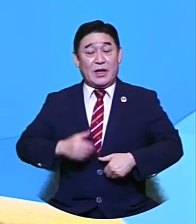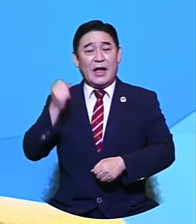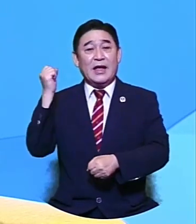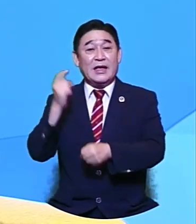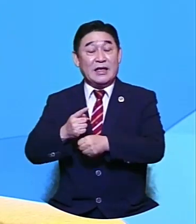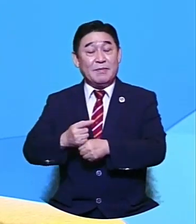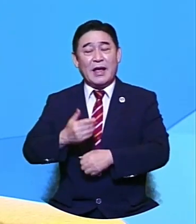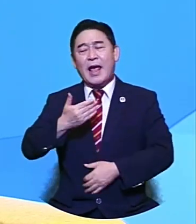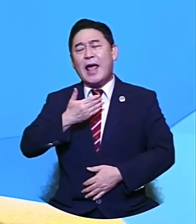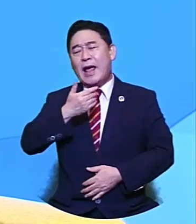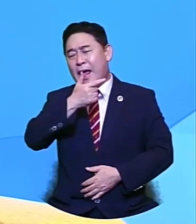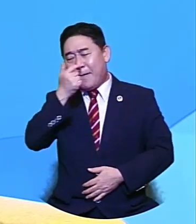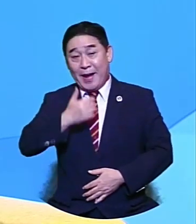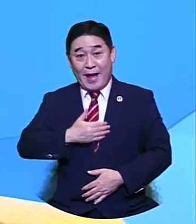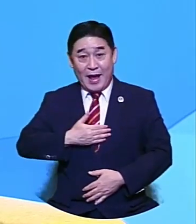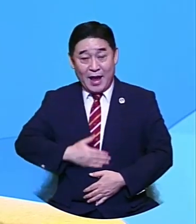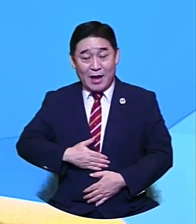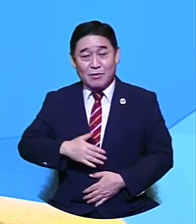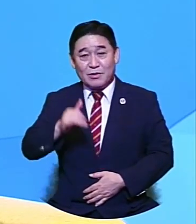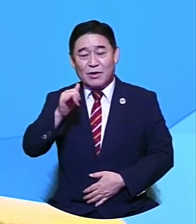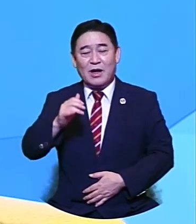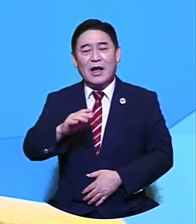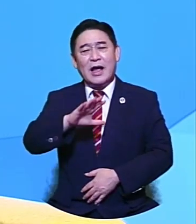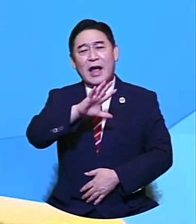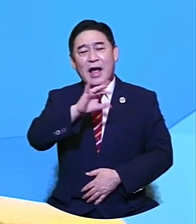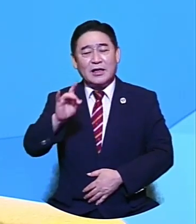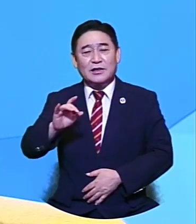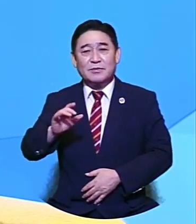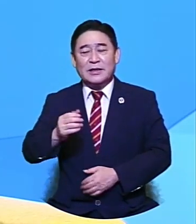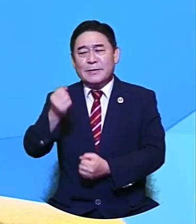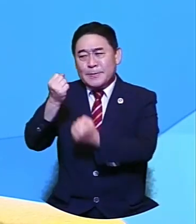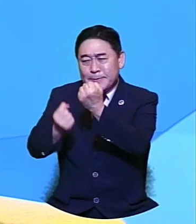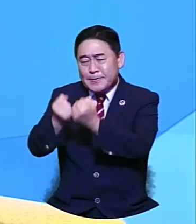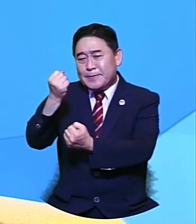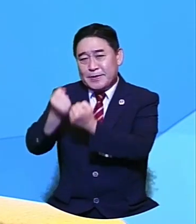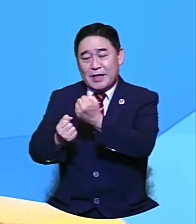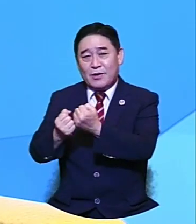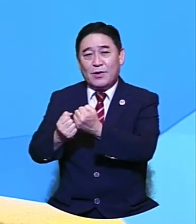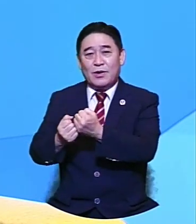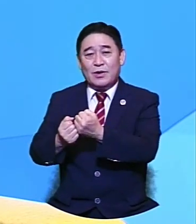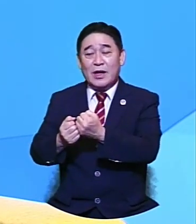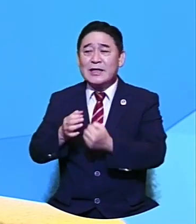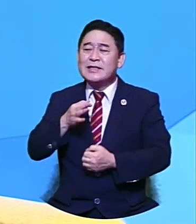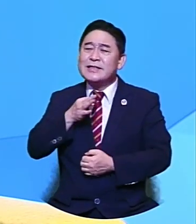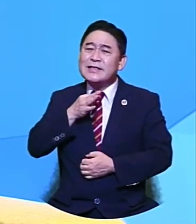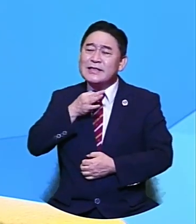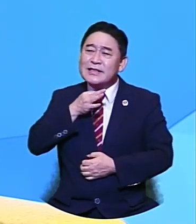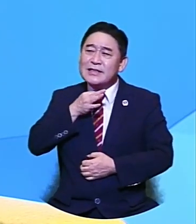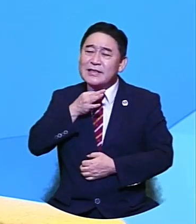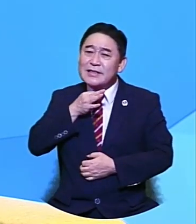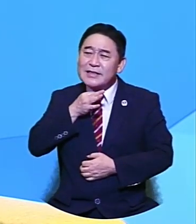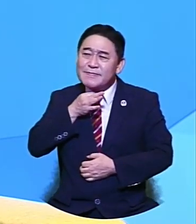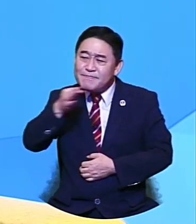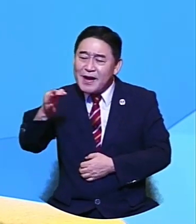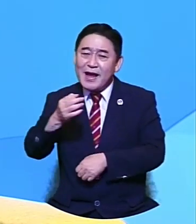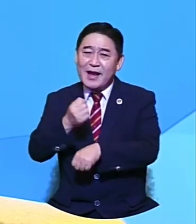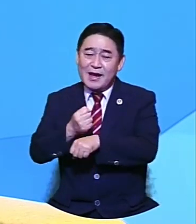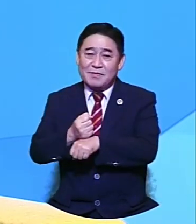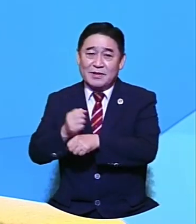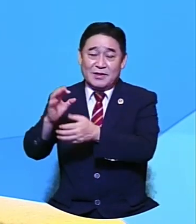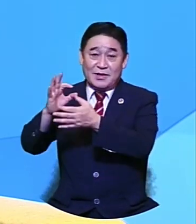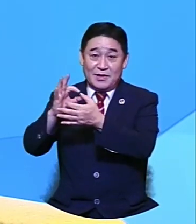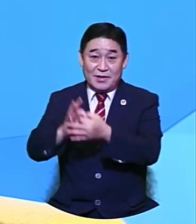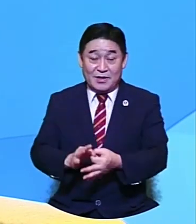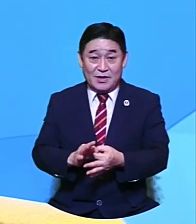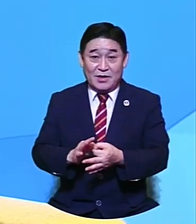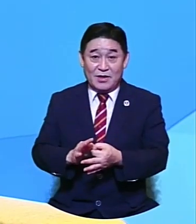sometimes shout that this should be the kind of investment for the human being and so for the future. So it